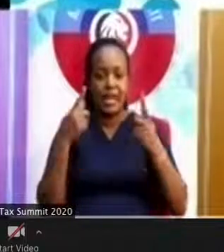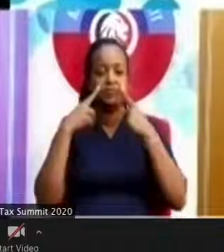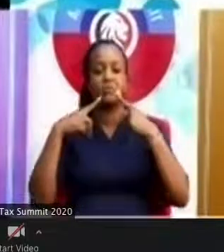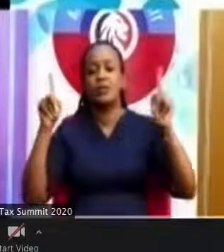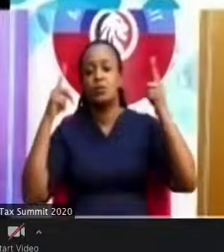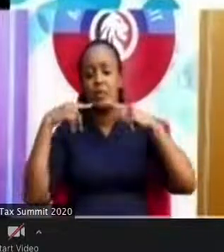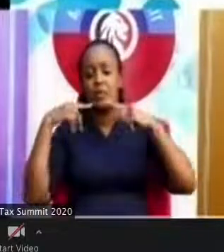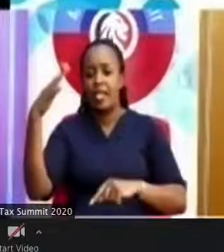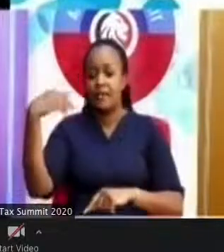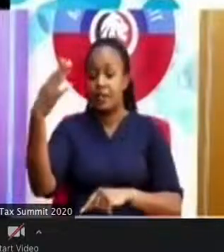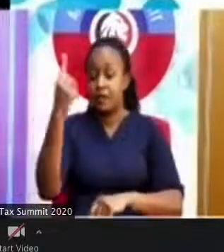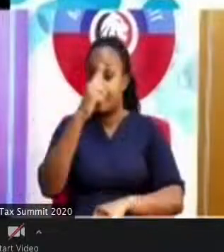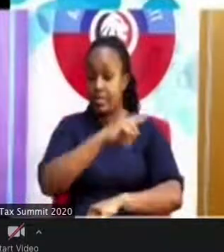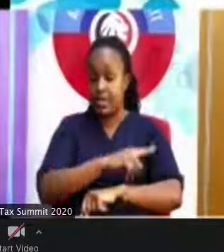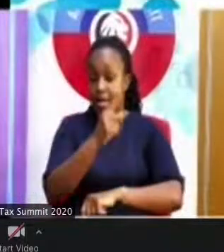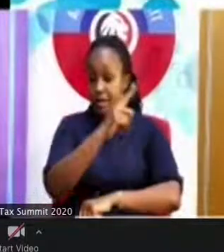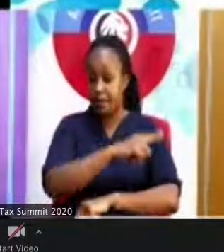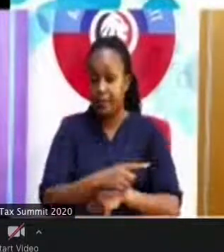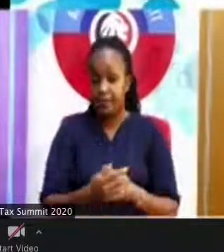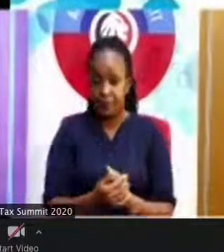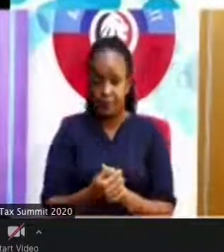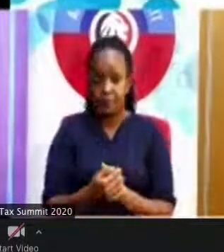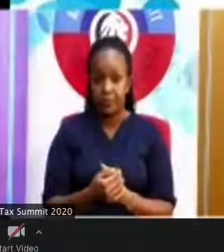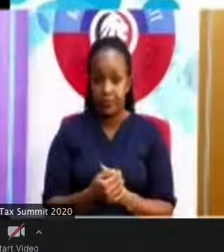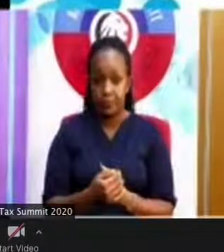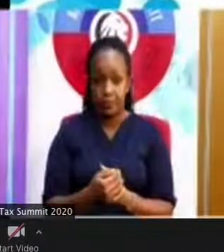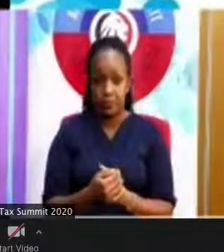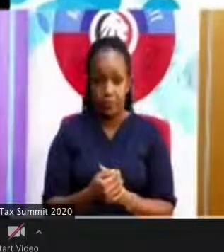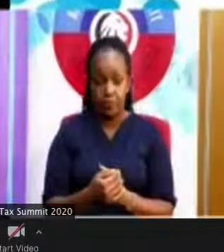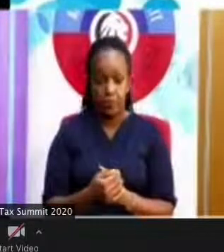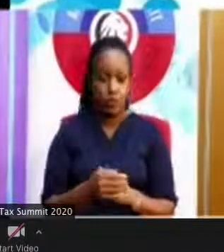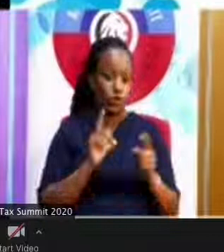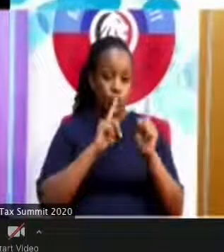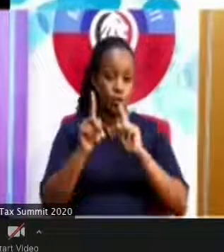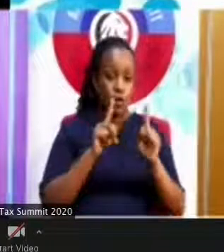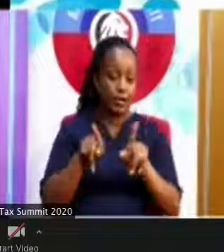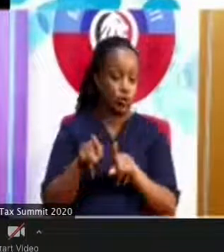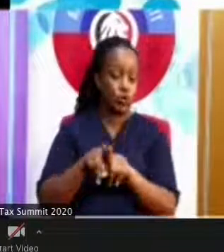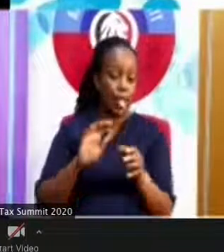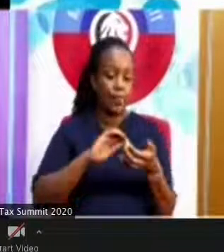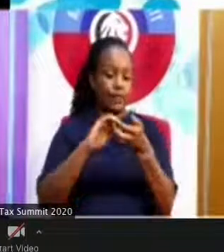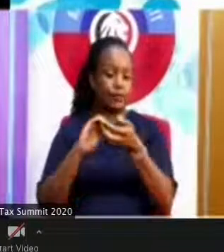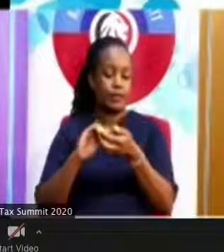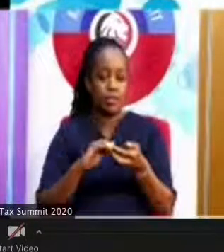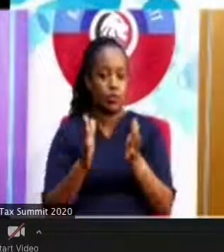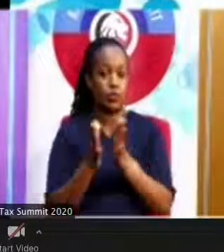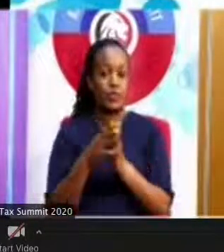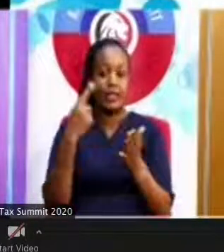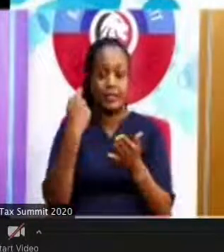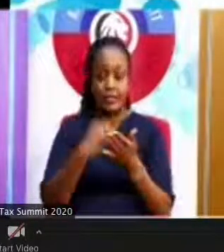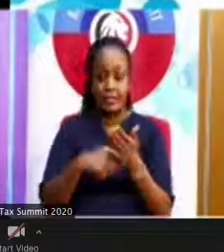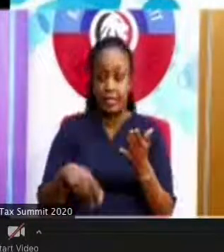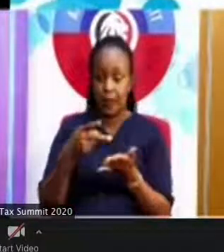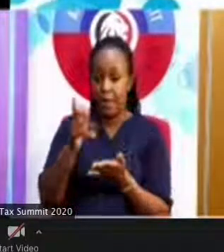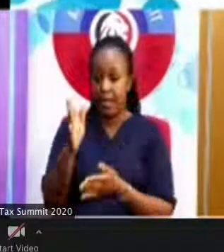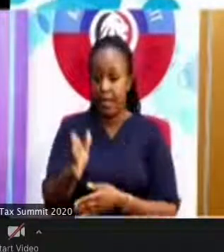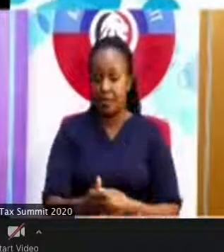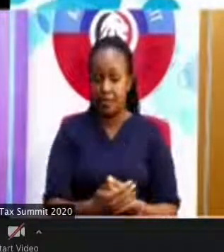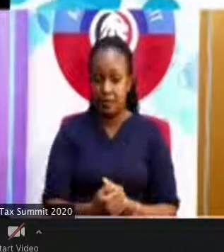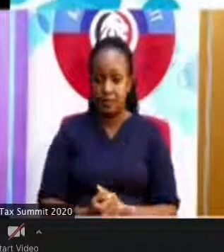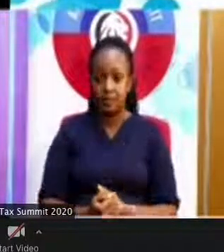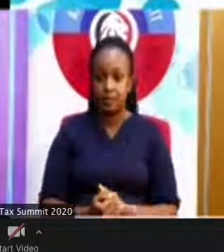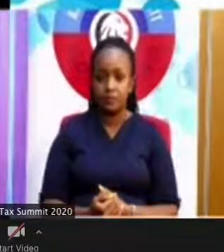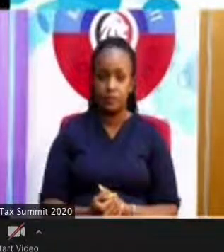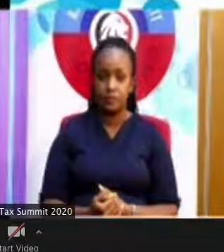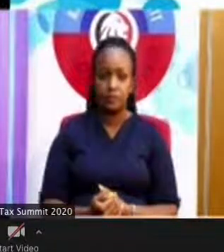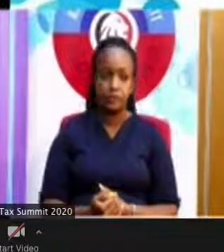to speak and engage with the taxpayers. Even ordinarily, sometimes to just identify with